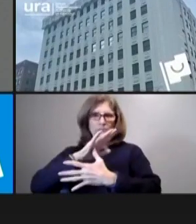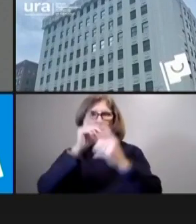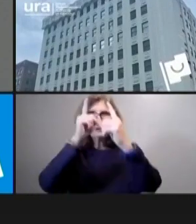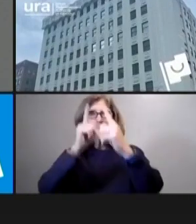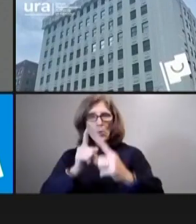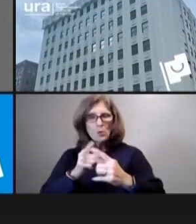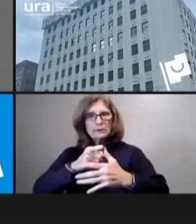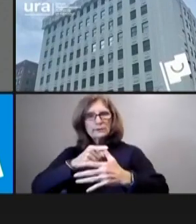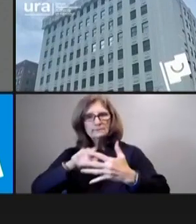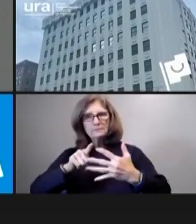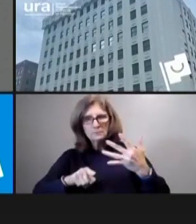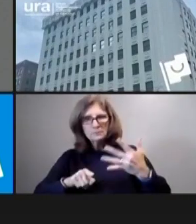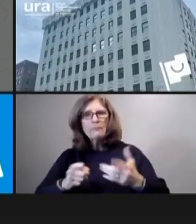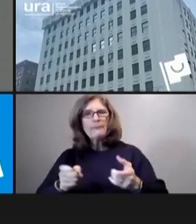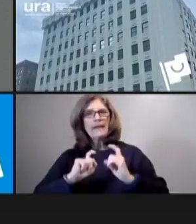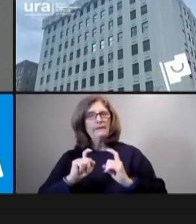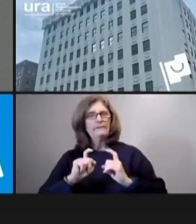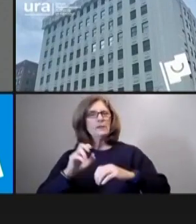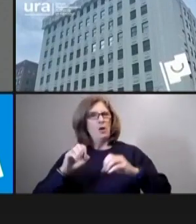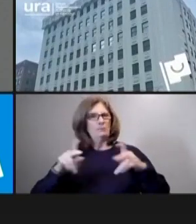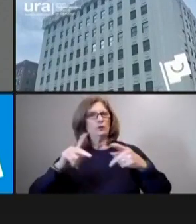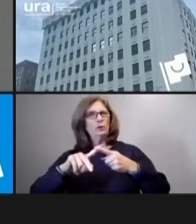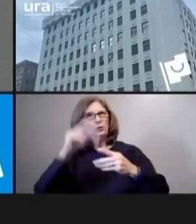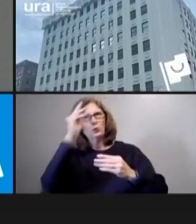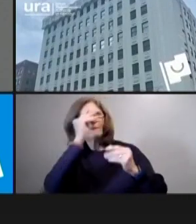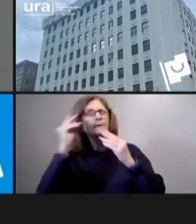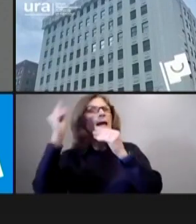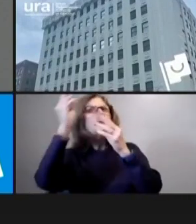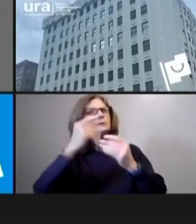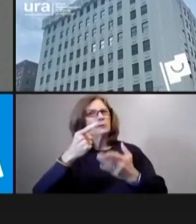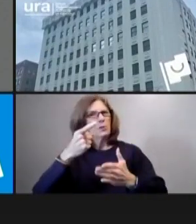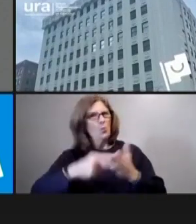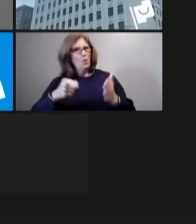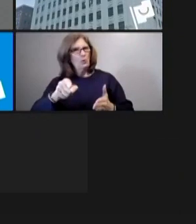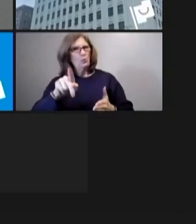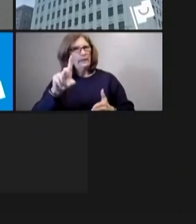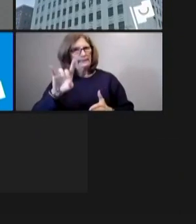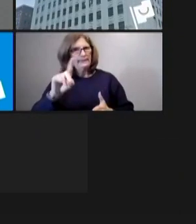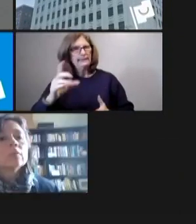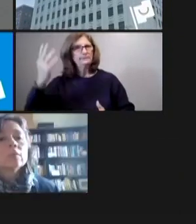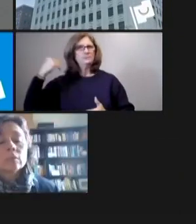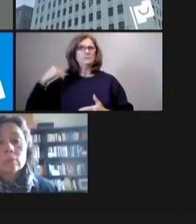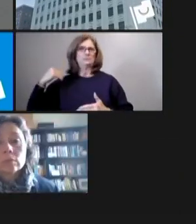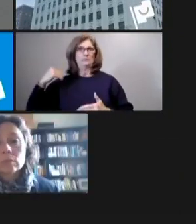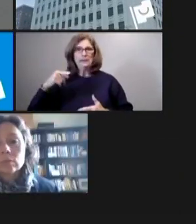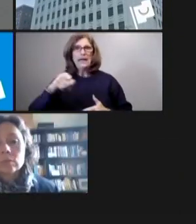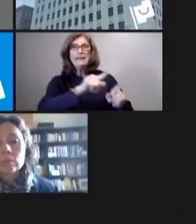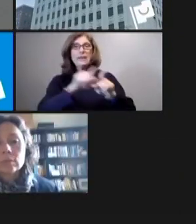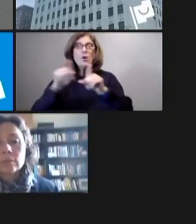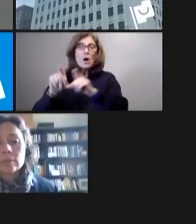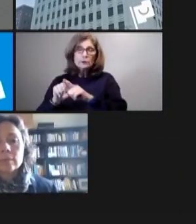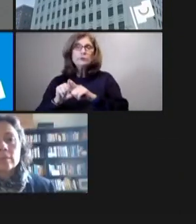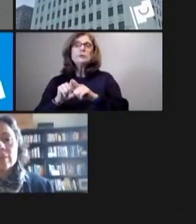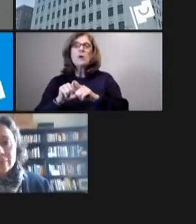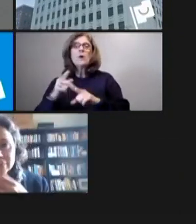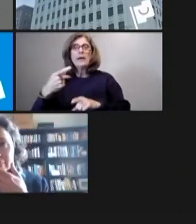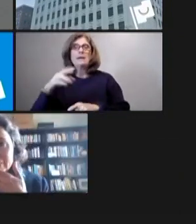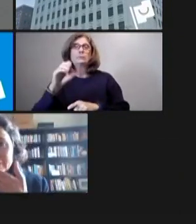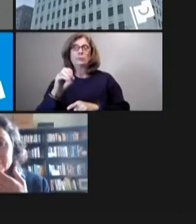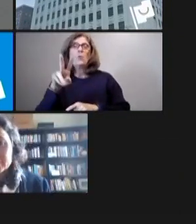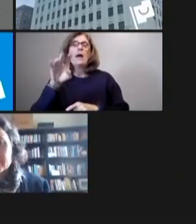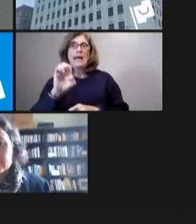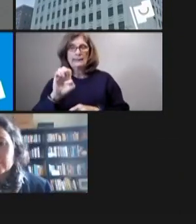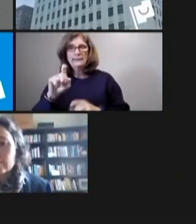some reflecting on what we've done so far, and really kind of forge ahead with a vision proactively rather than